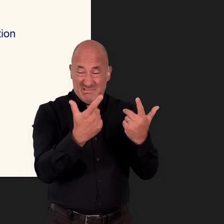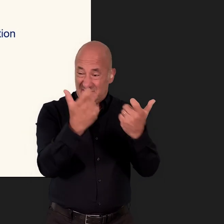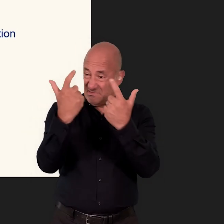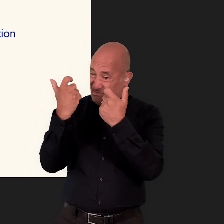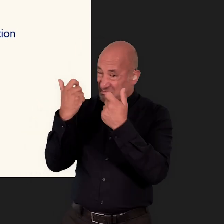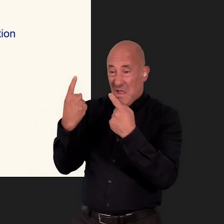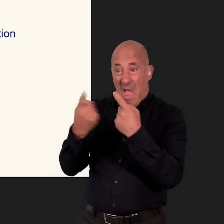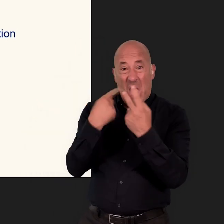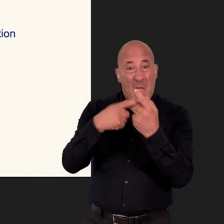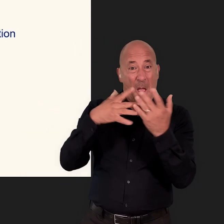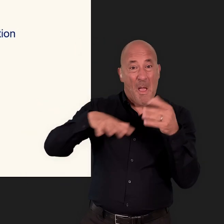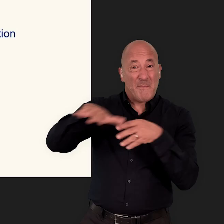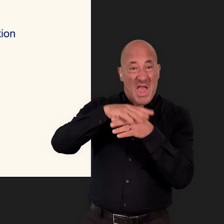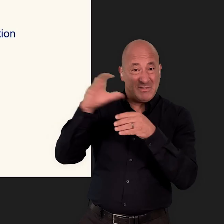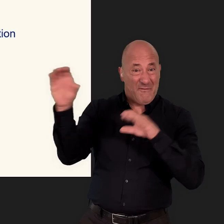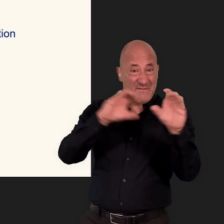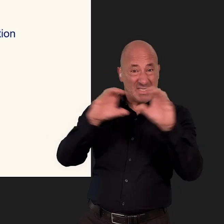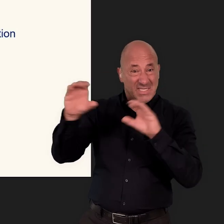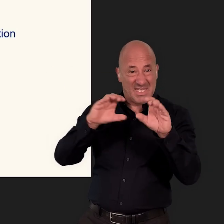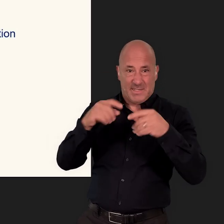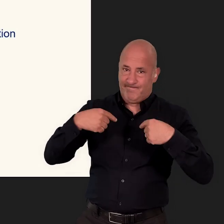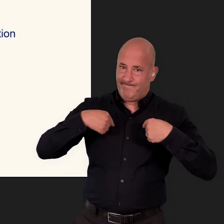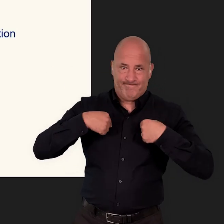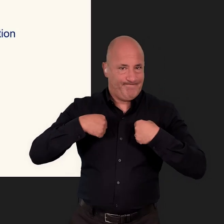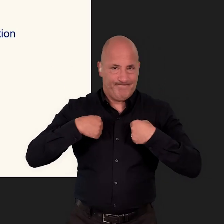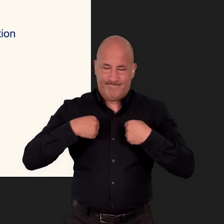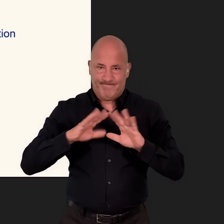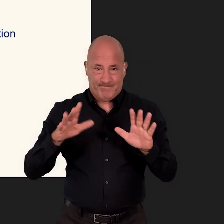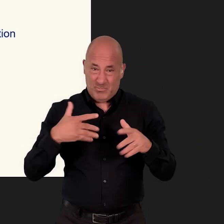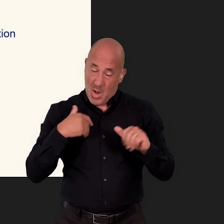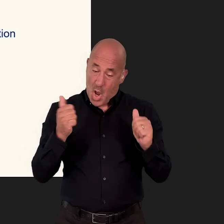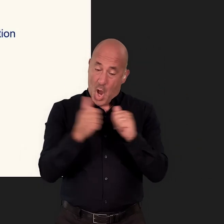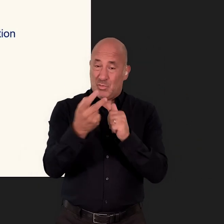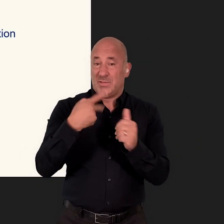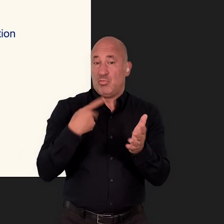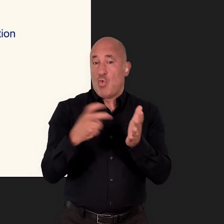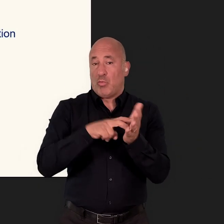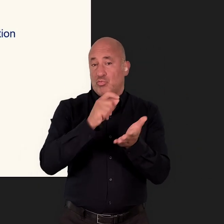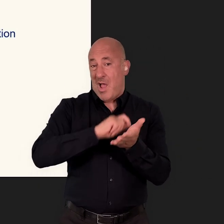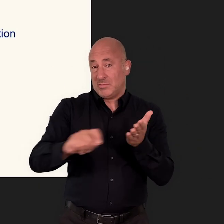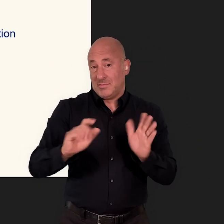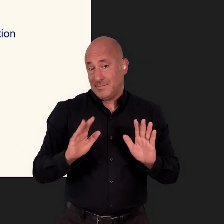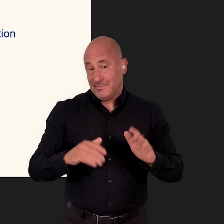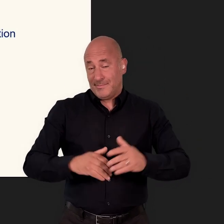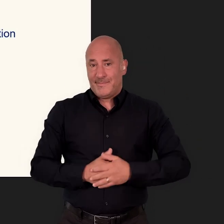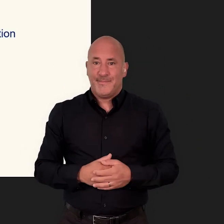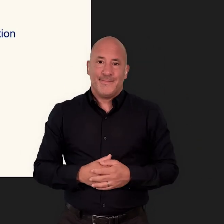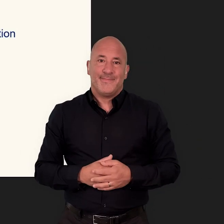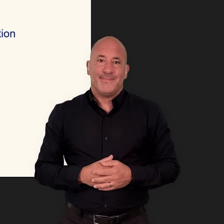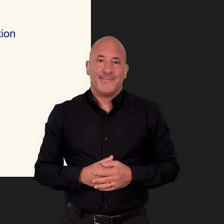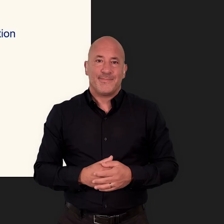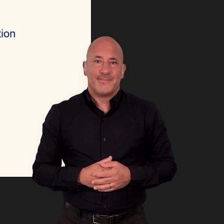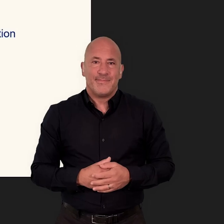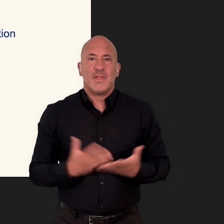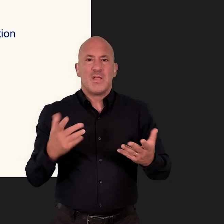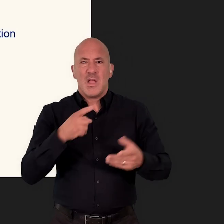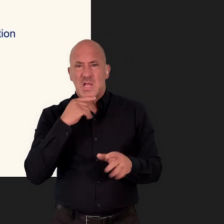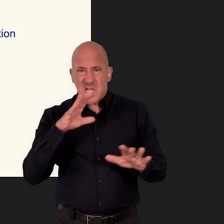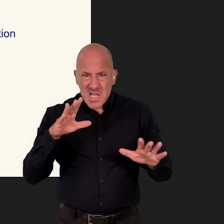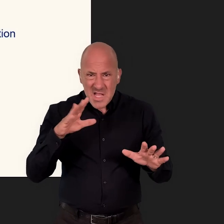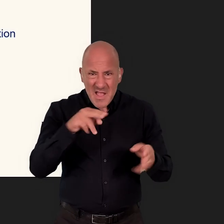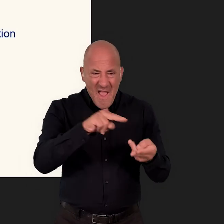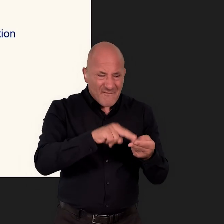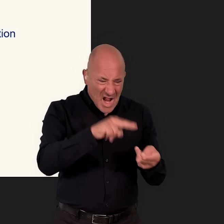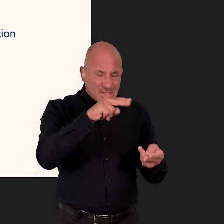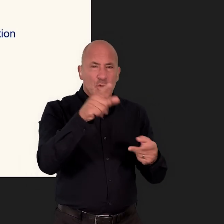project, you will need to source additional funding elsewhere to complete the work outlined in the grant agreement. It is